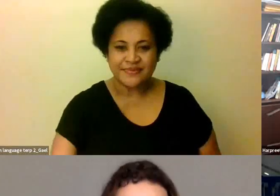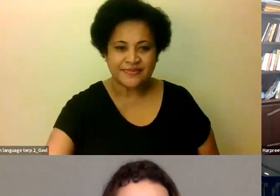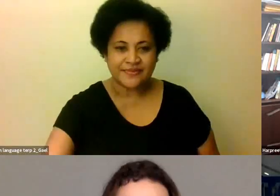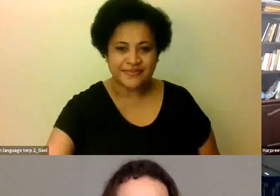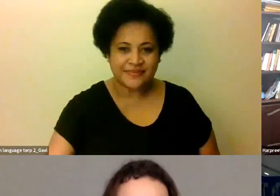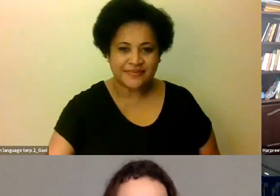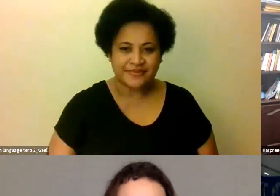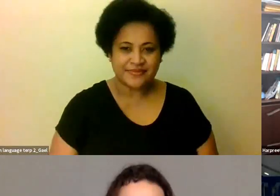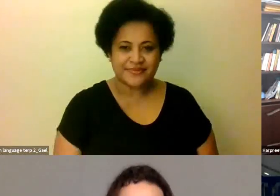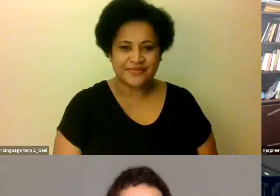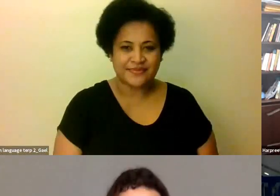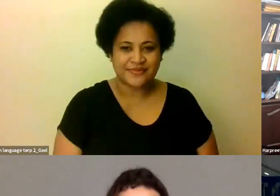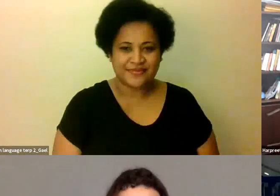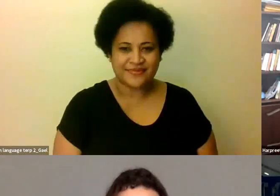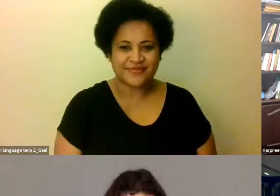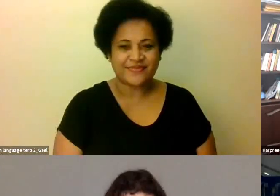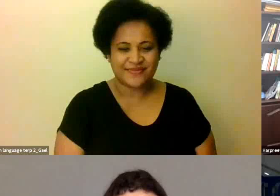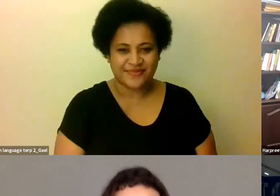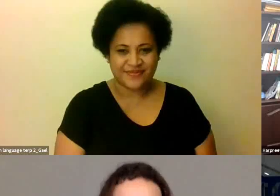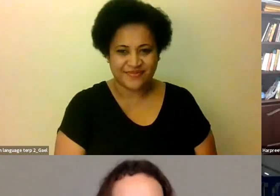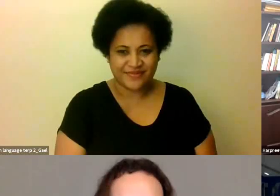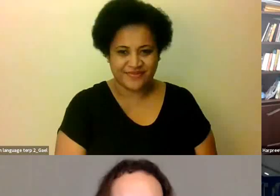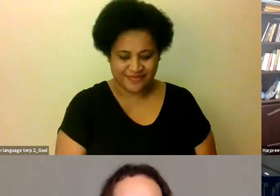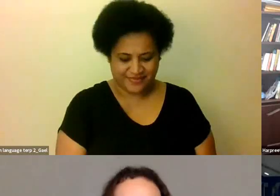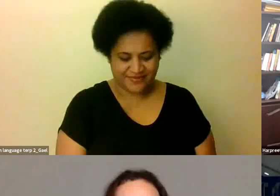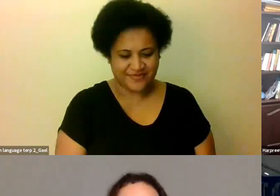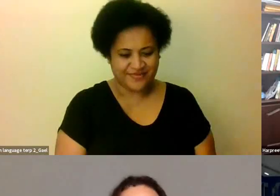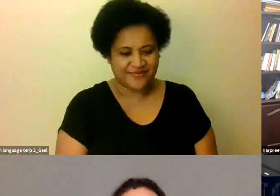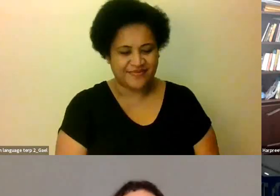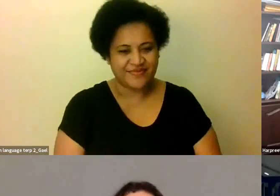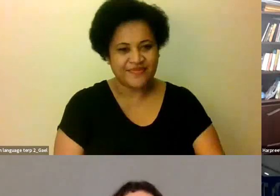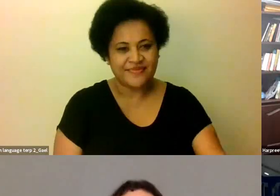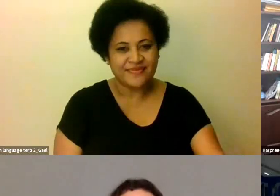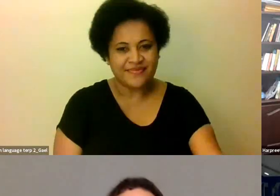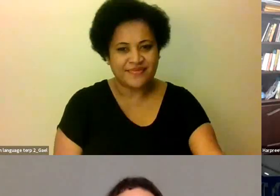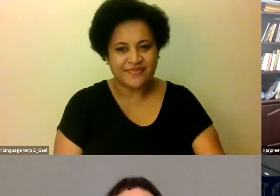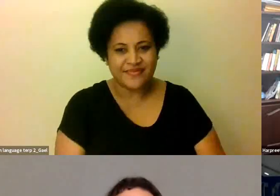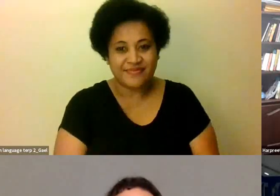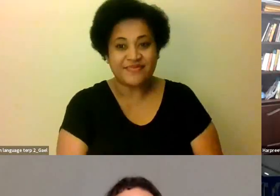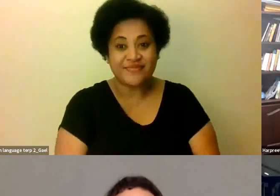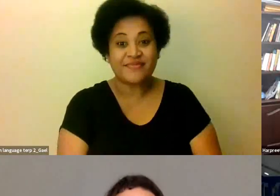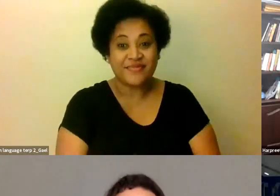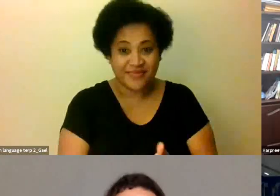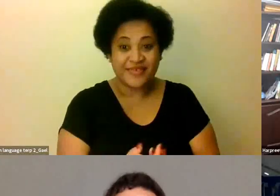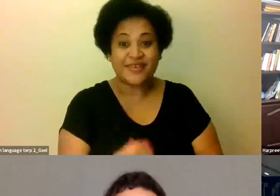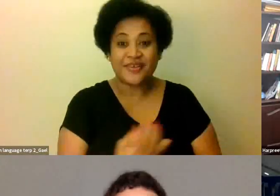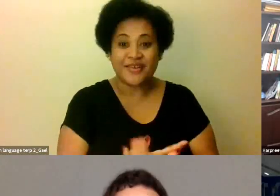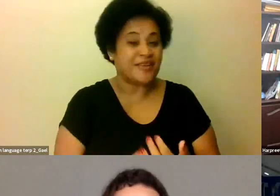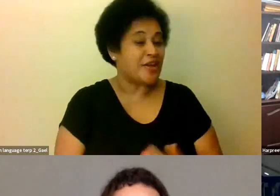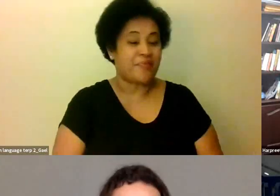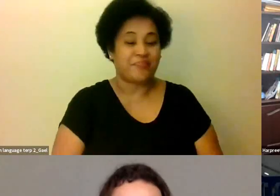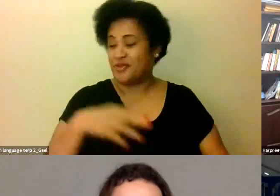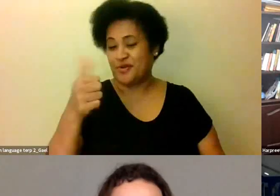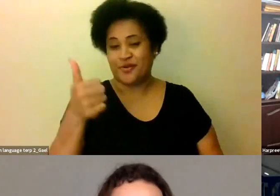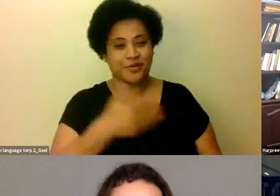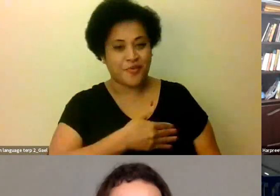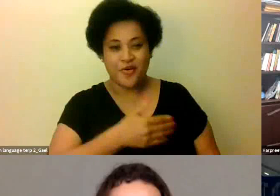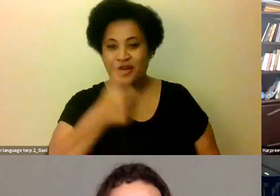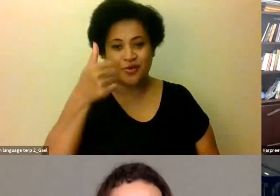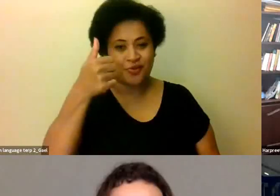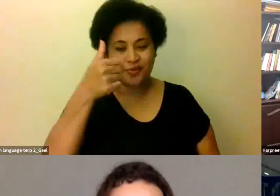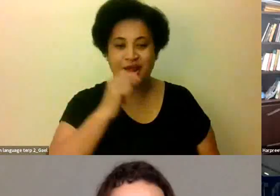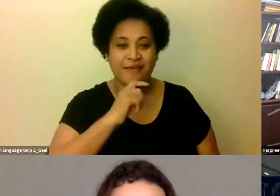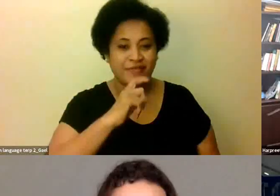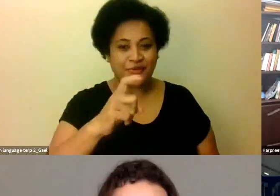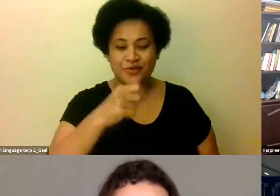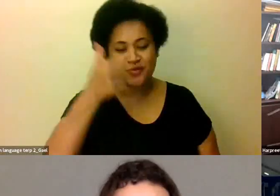Morning, Zoe. Morning, everyone. Hello. Good morning. Good afternoon, good evening, whichever part of the world you're joining today from, and thank you